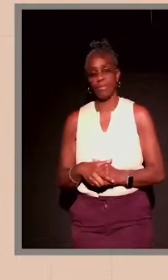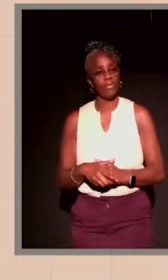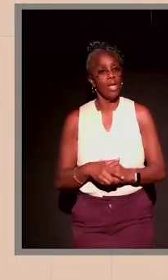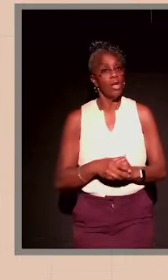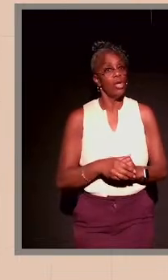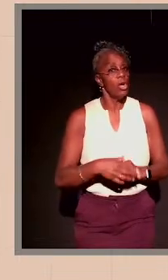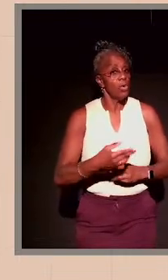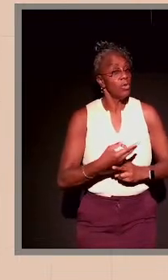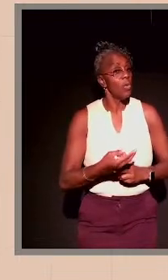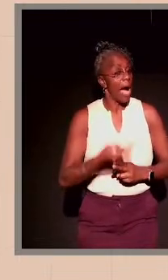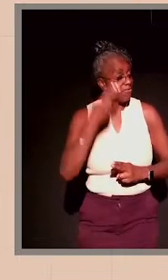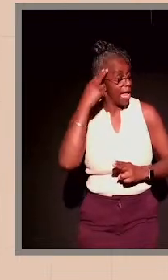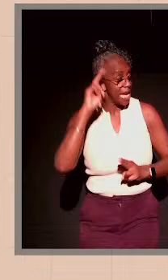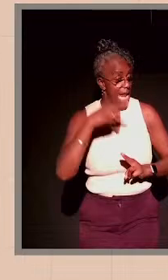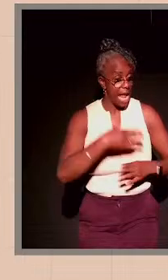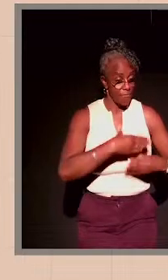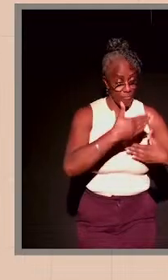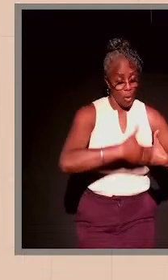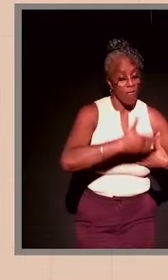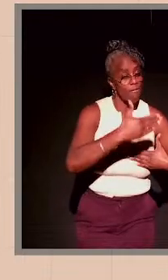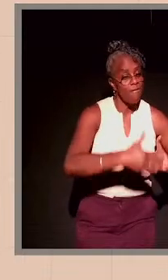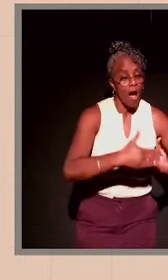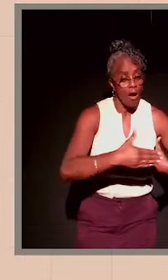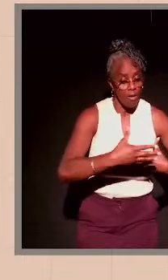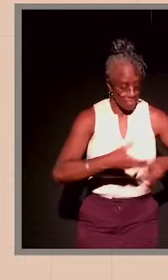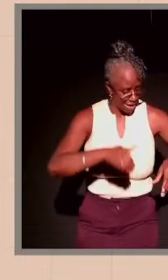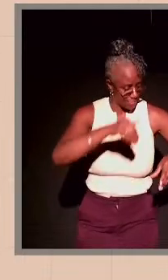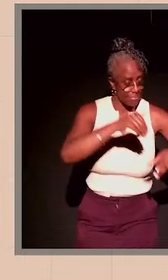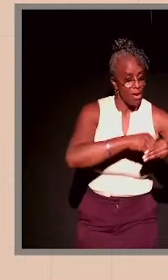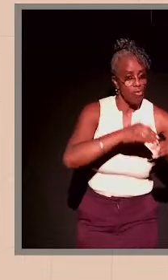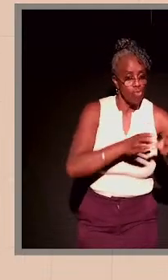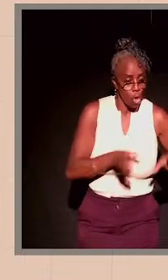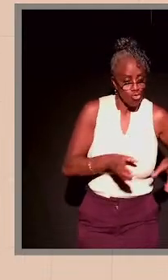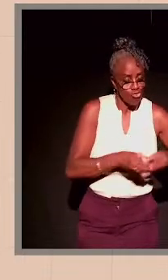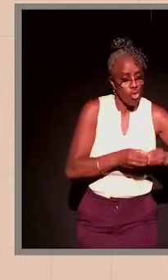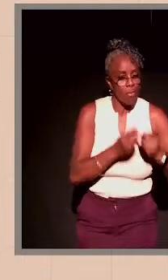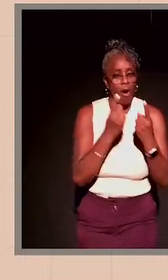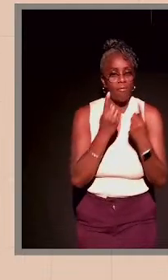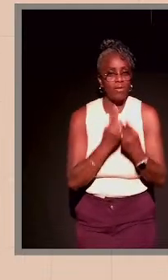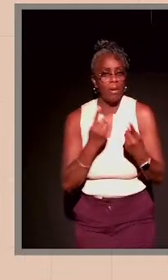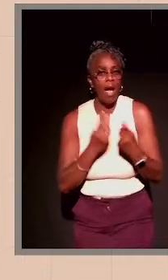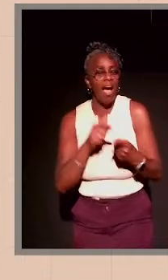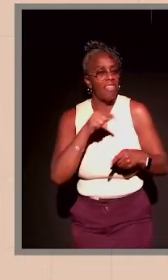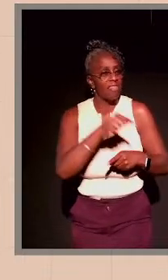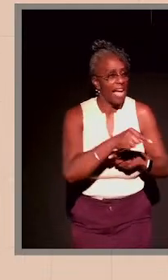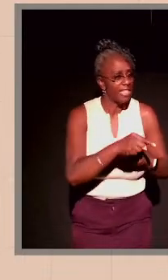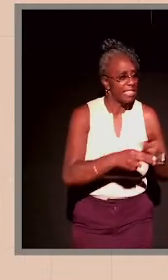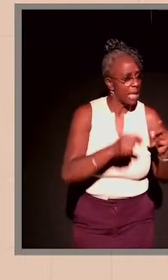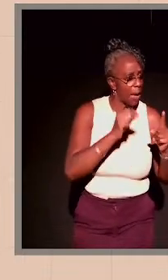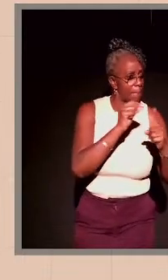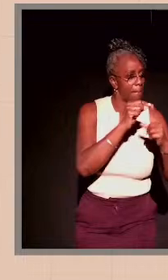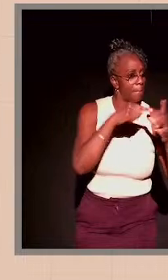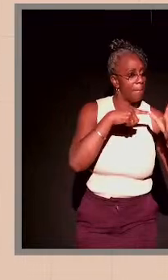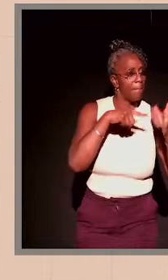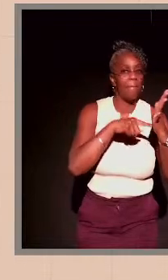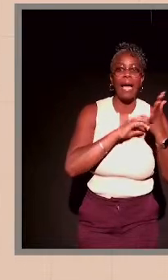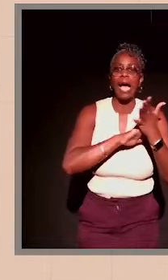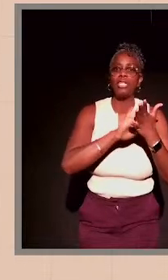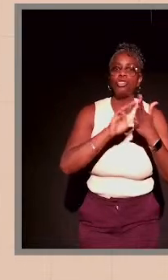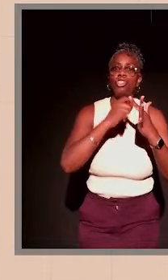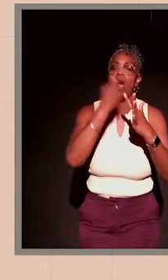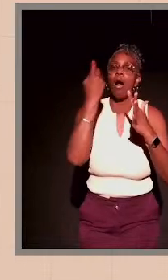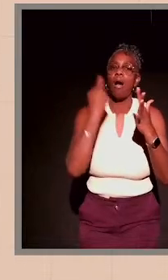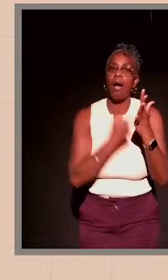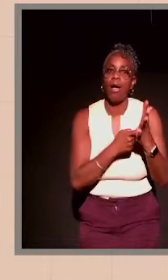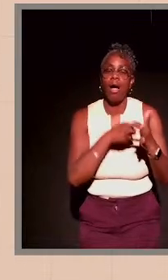file that contains a group of objects in Max is known as a patcher. So if you hear me